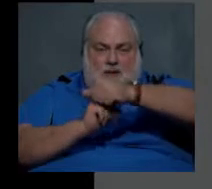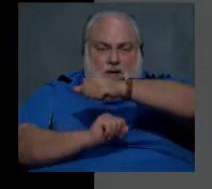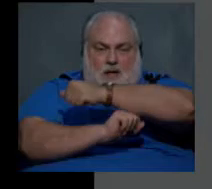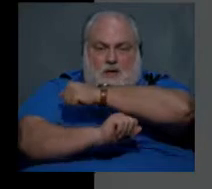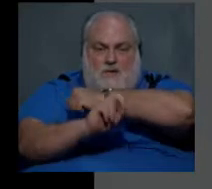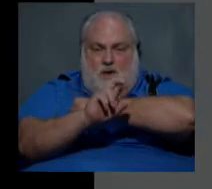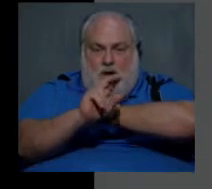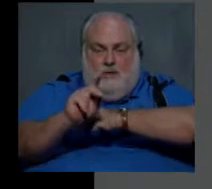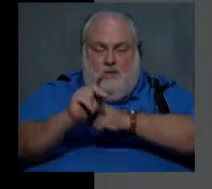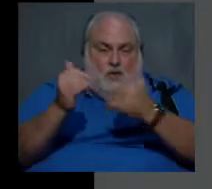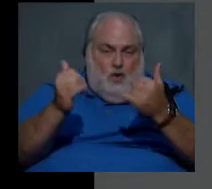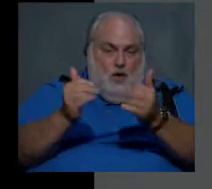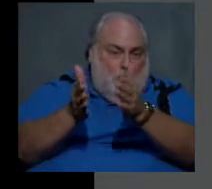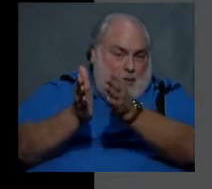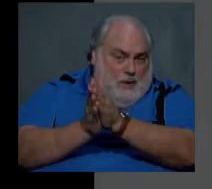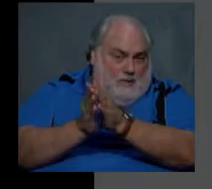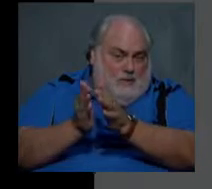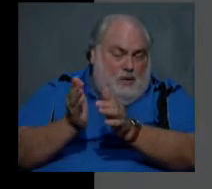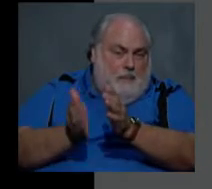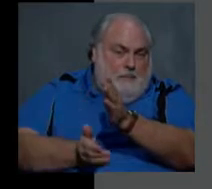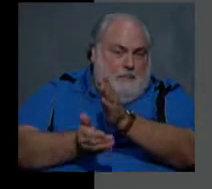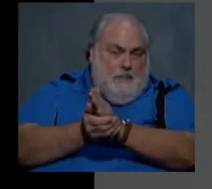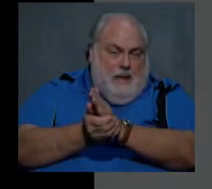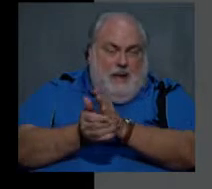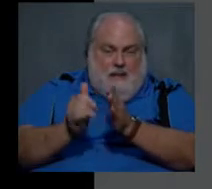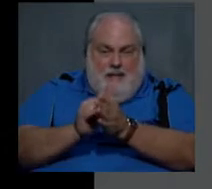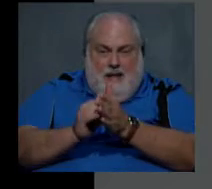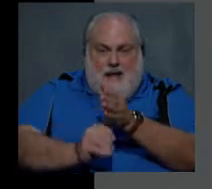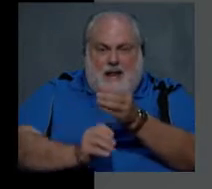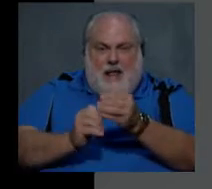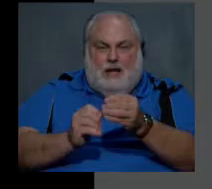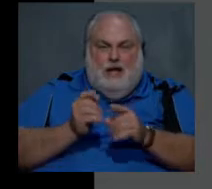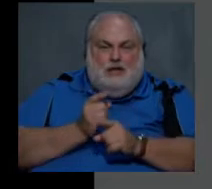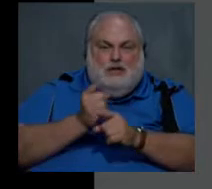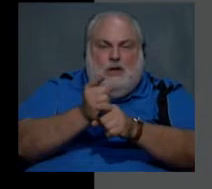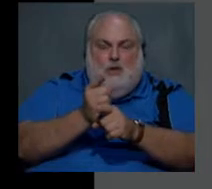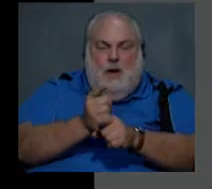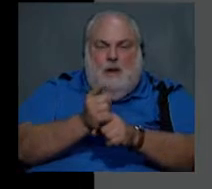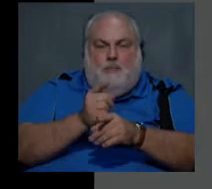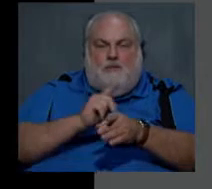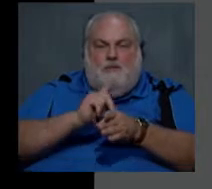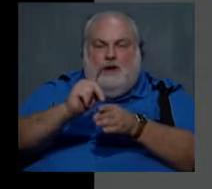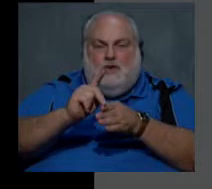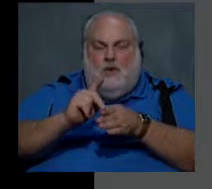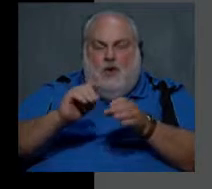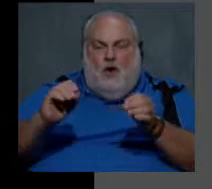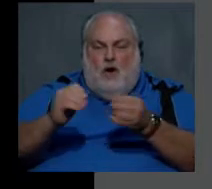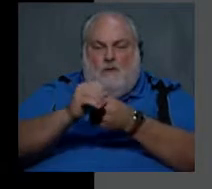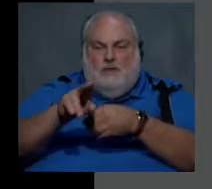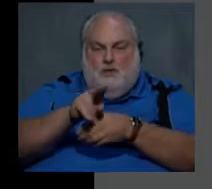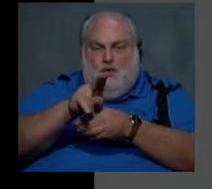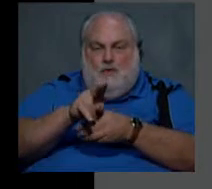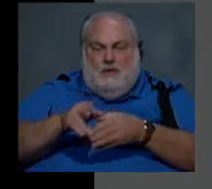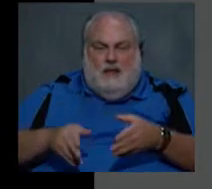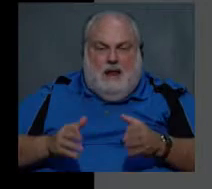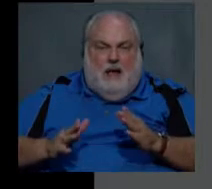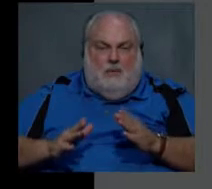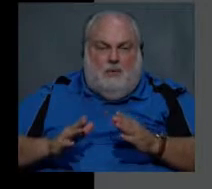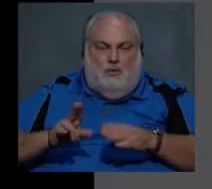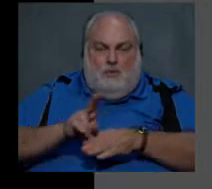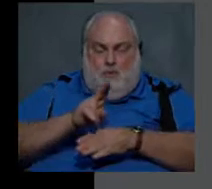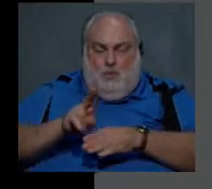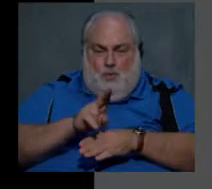current request is to amend the previously approved PDO to add general and professional office uses, allowable uses for the property.